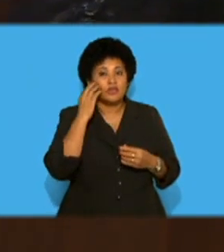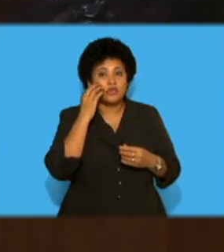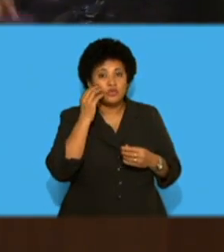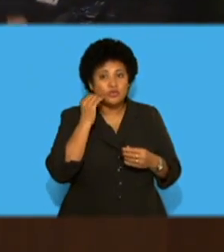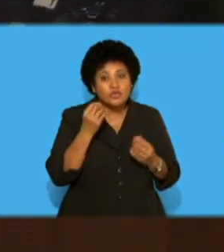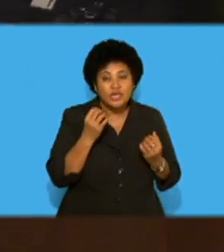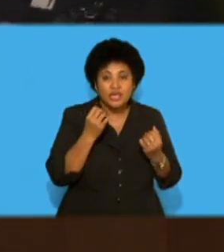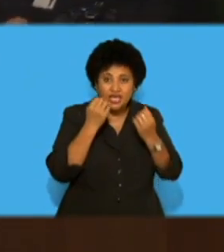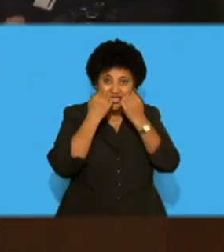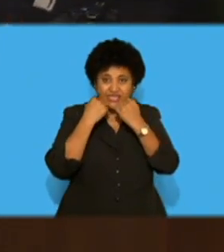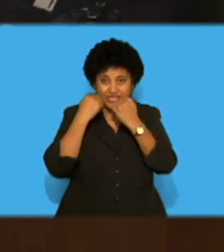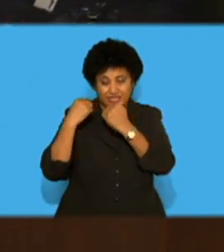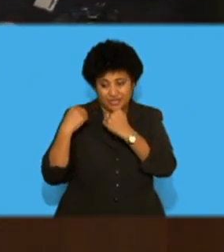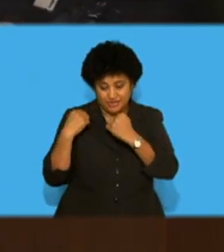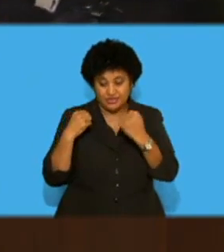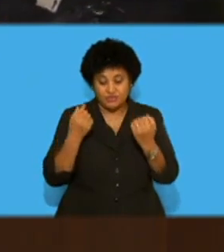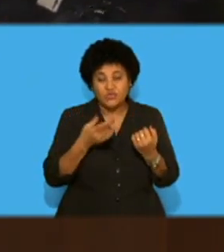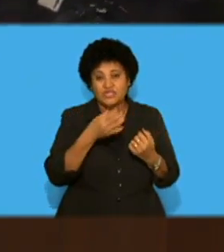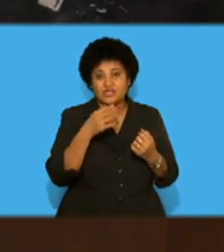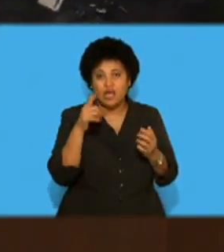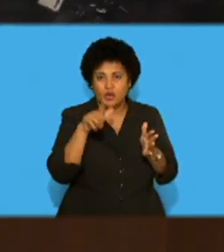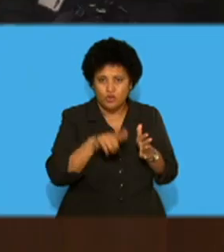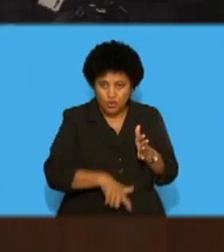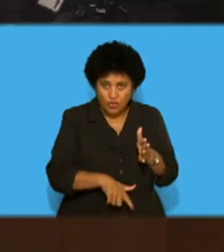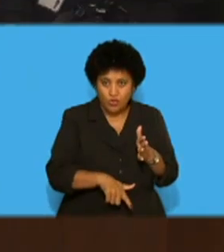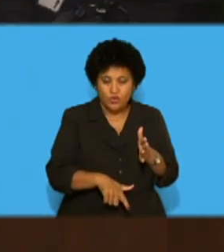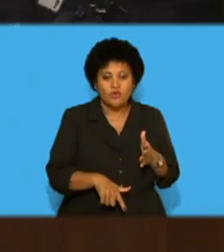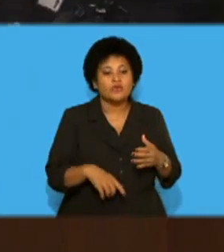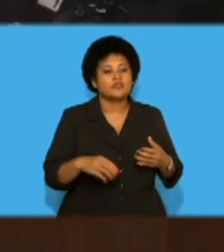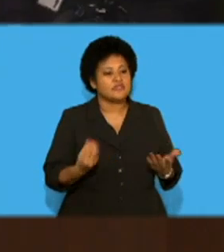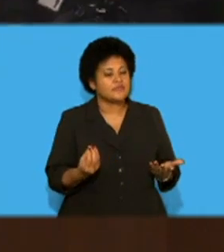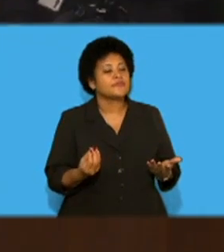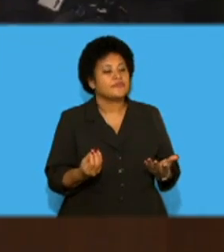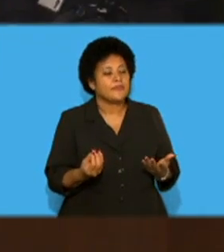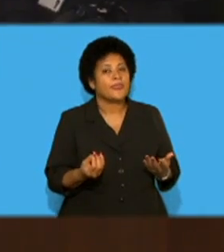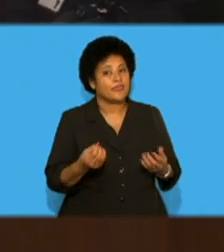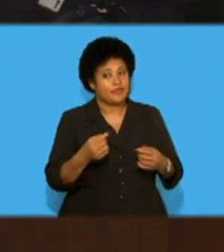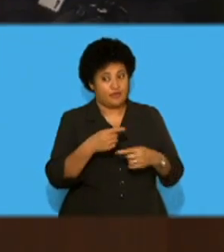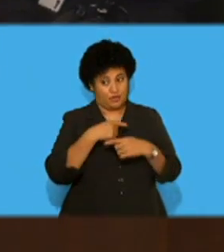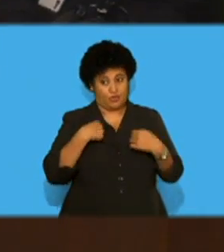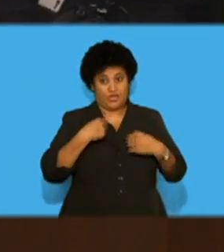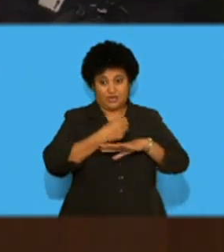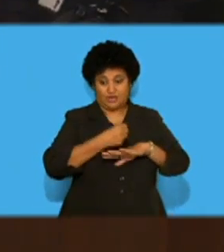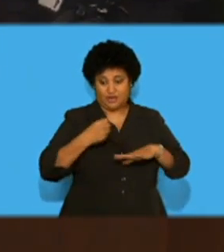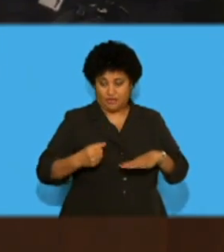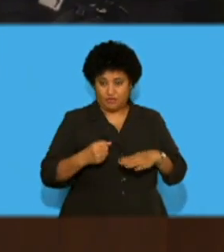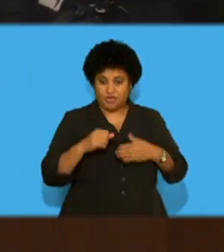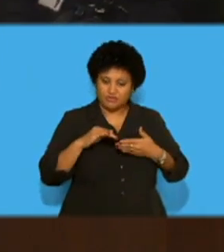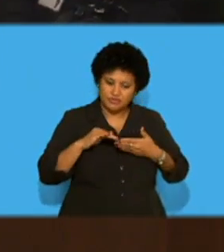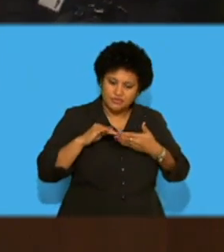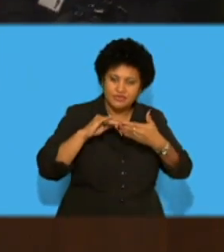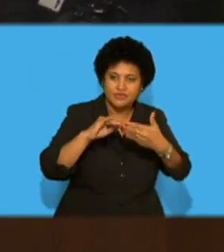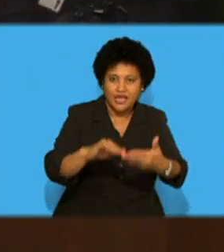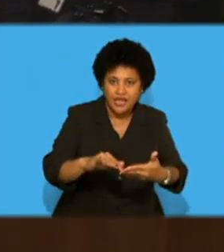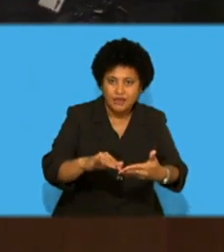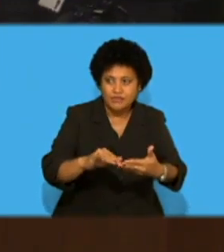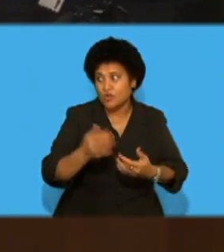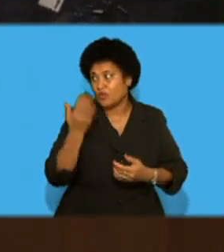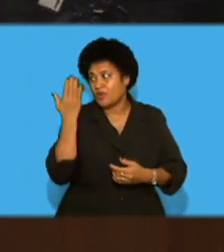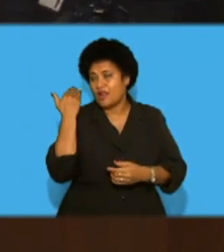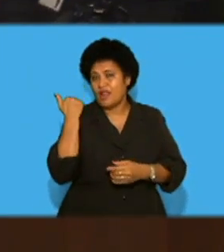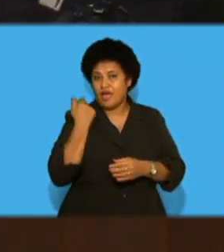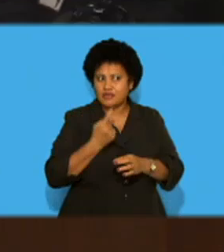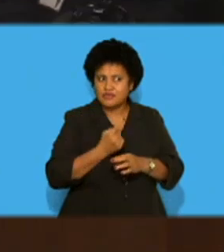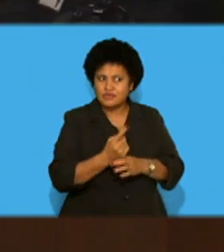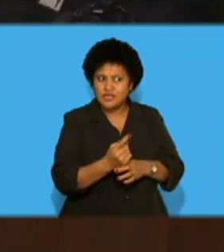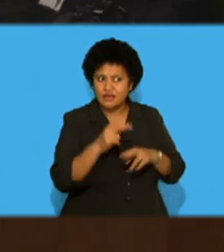it all. So we specifically went in, intervened, and so last Friday all the farmers would have got their cane